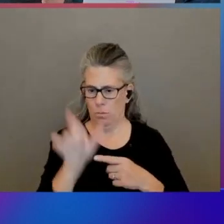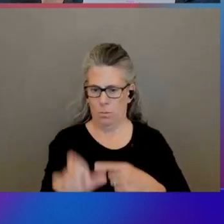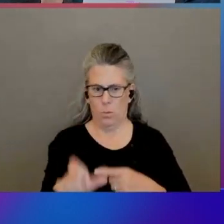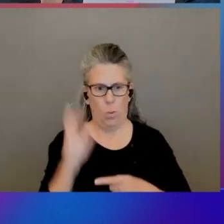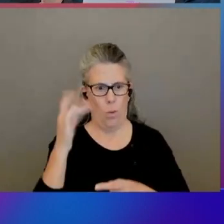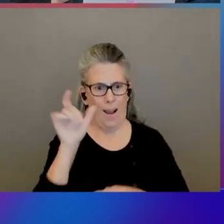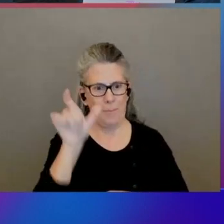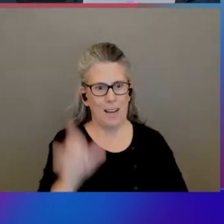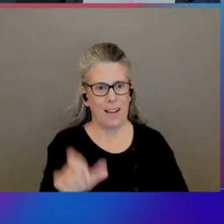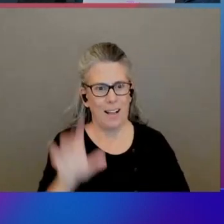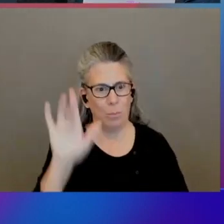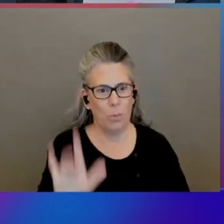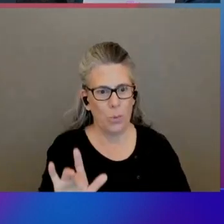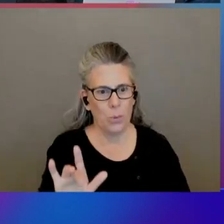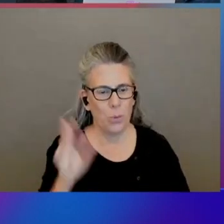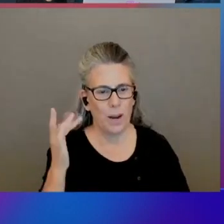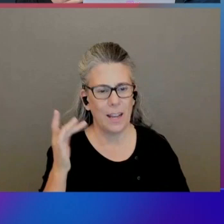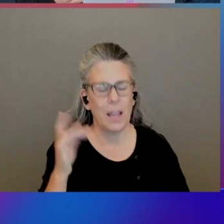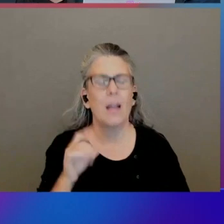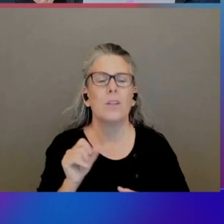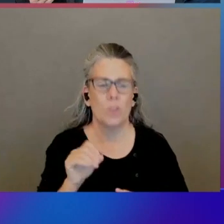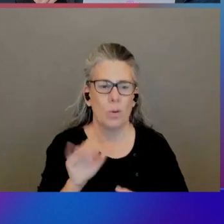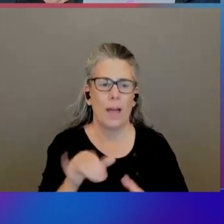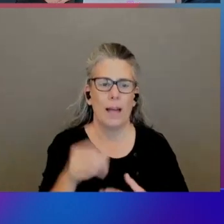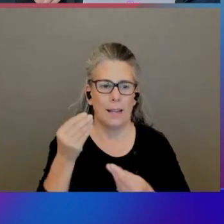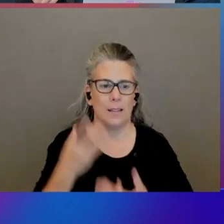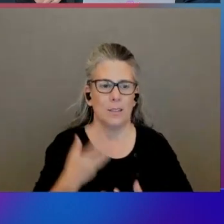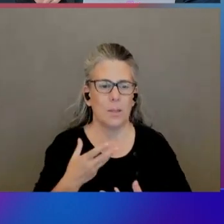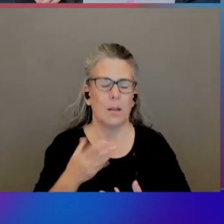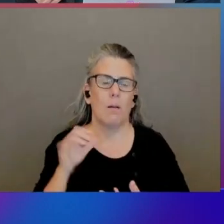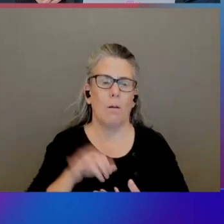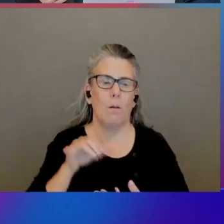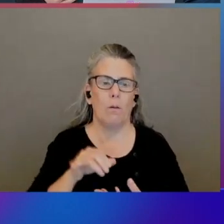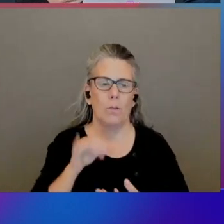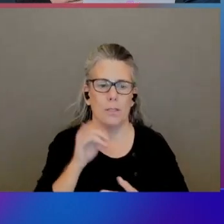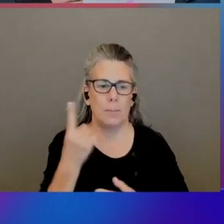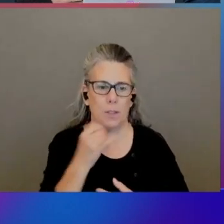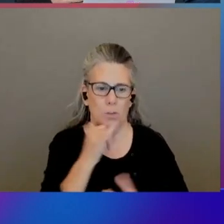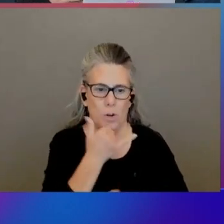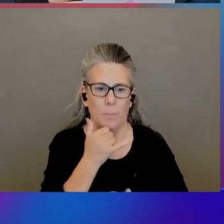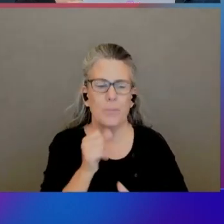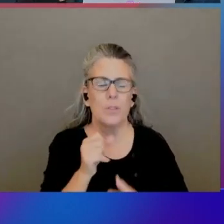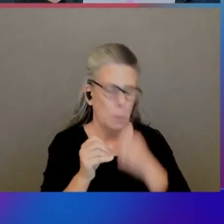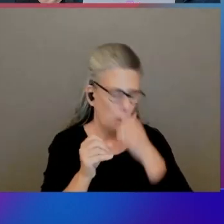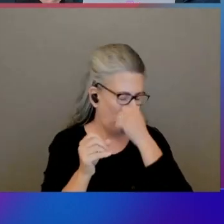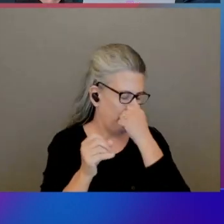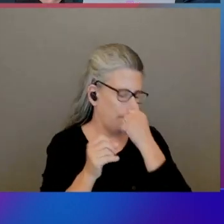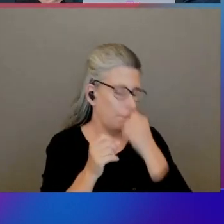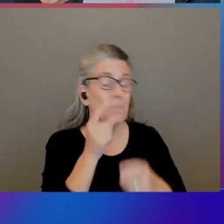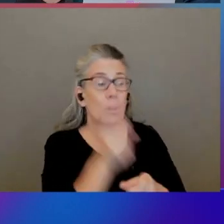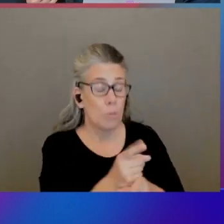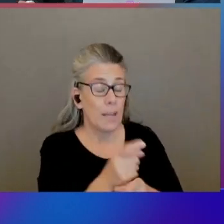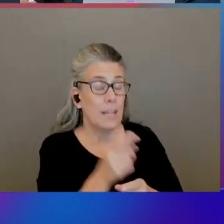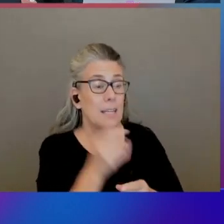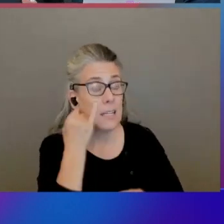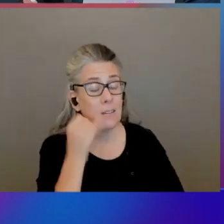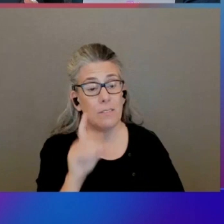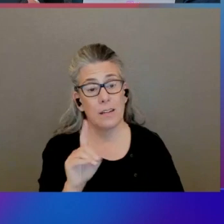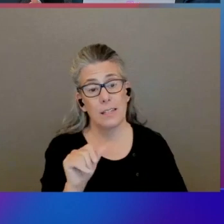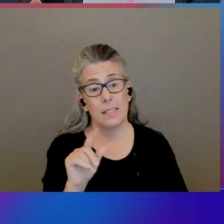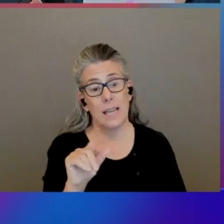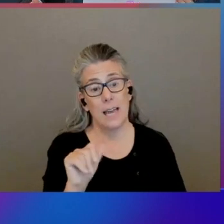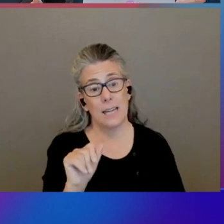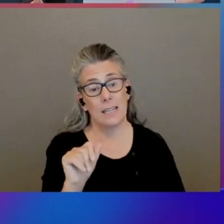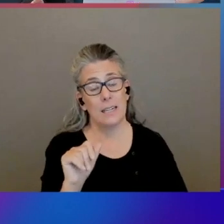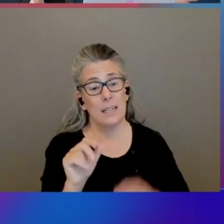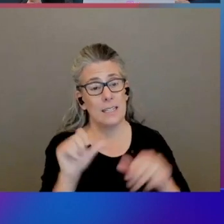at those, essentially just for if a data scientist is listening, it's reducing the complexity of high